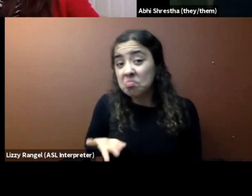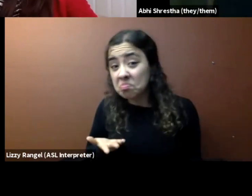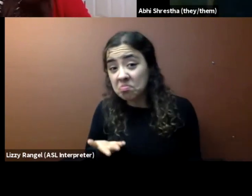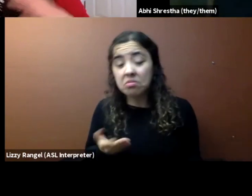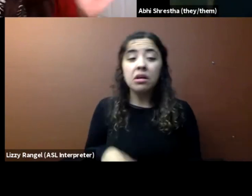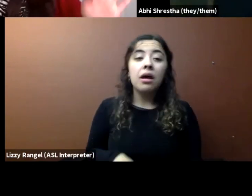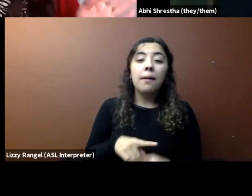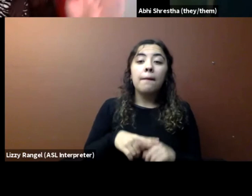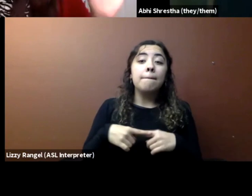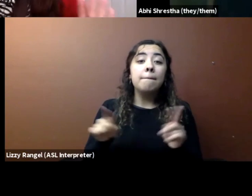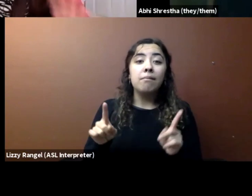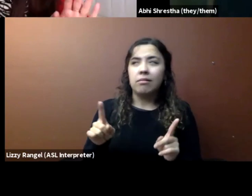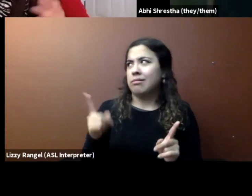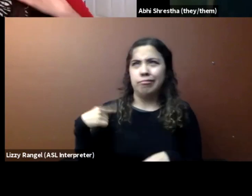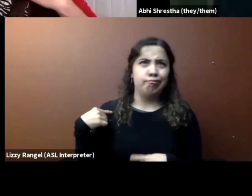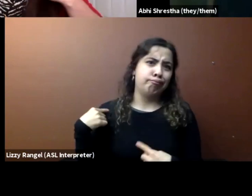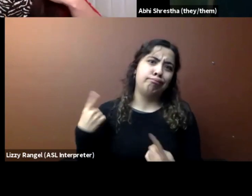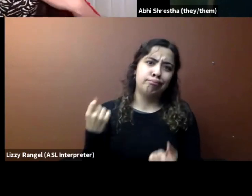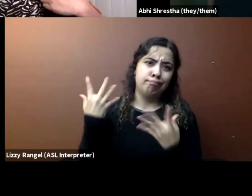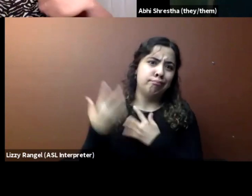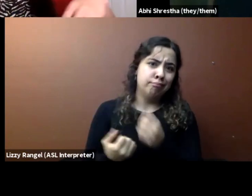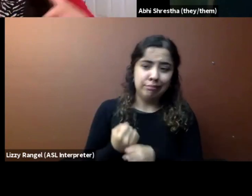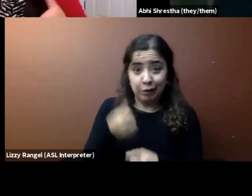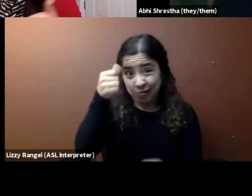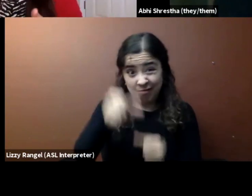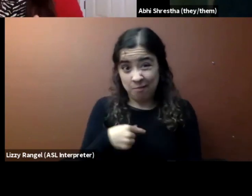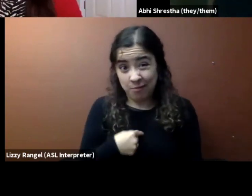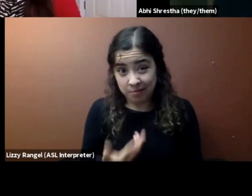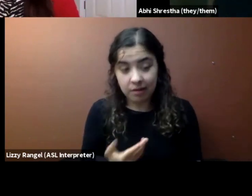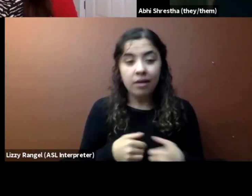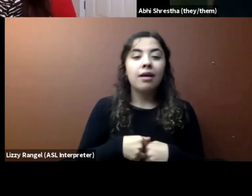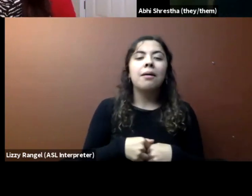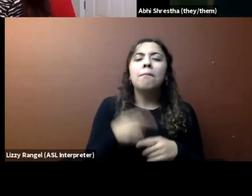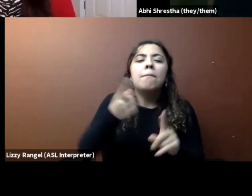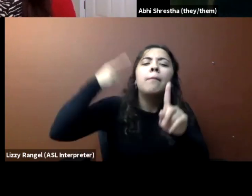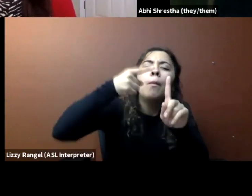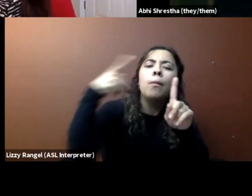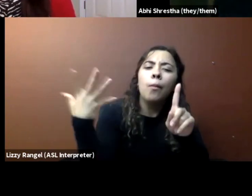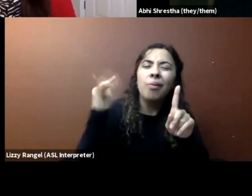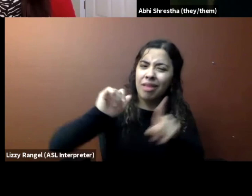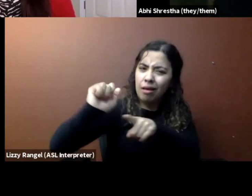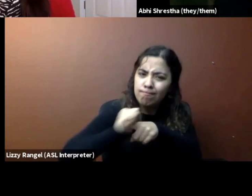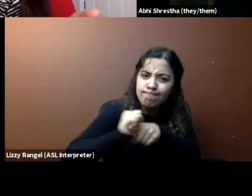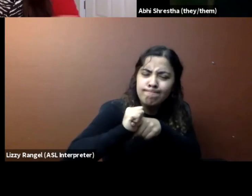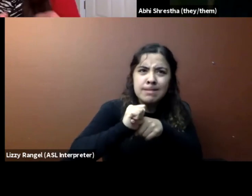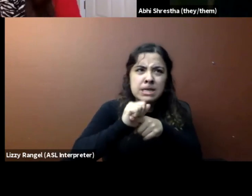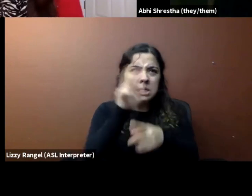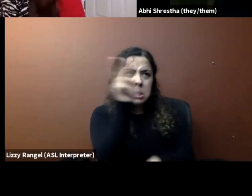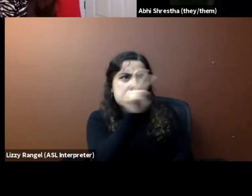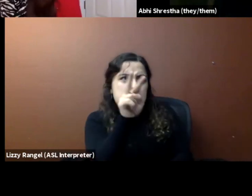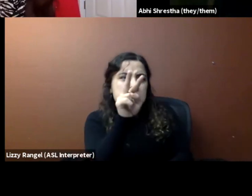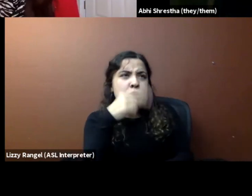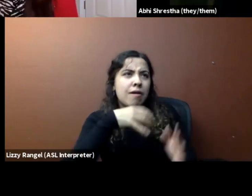But it's been so long that I honestly don't remember. But the point of the writing exercise is you take a text